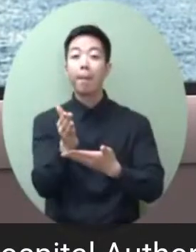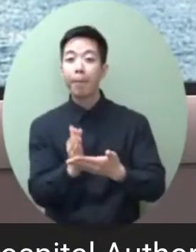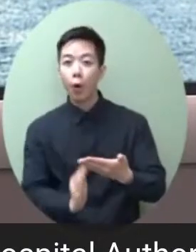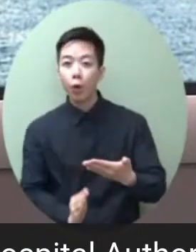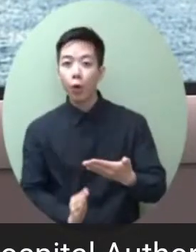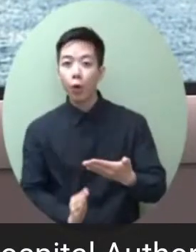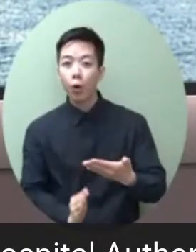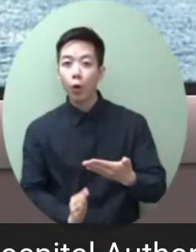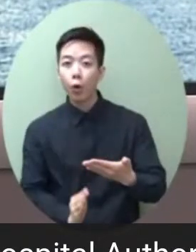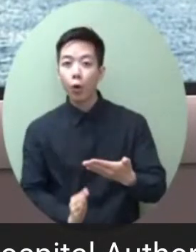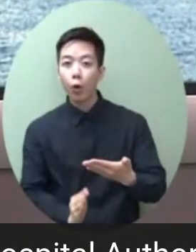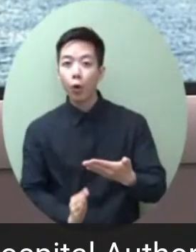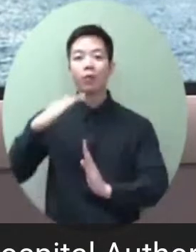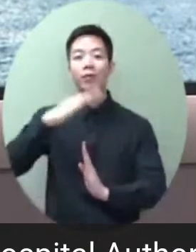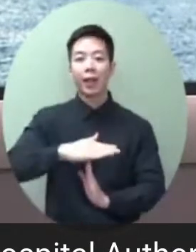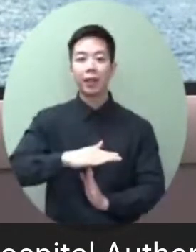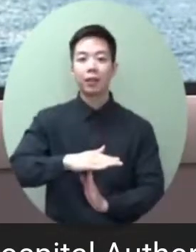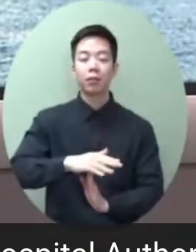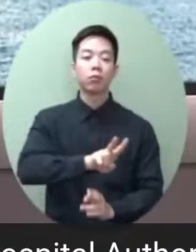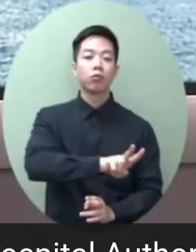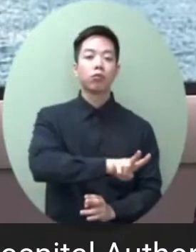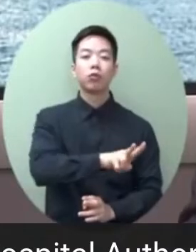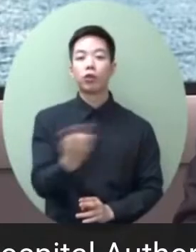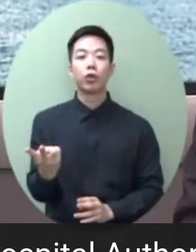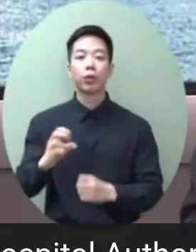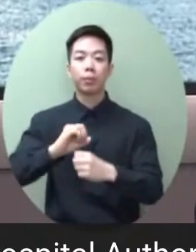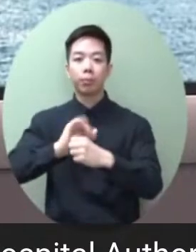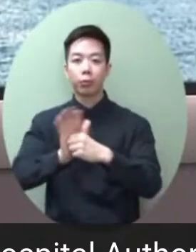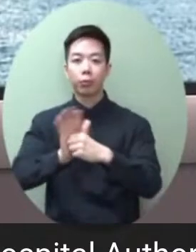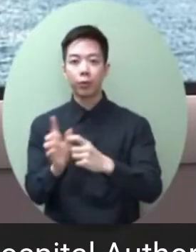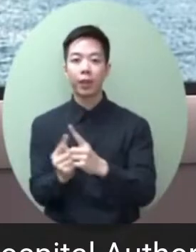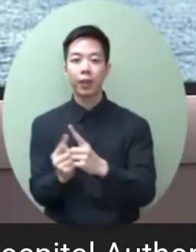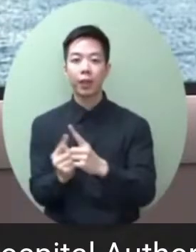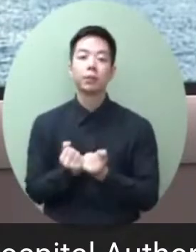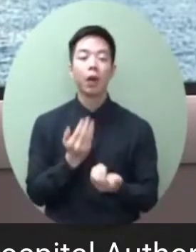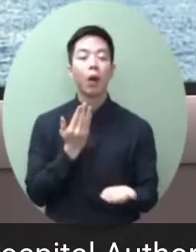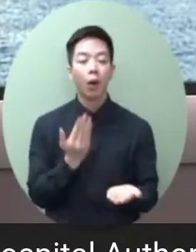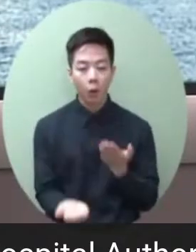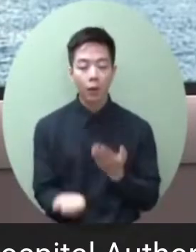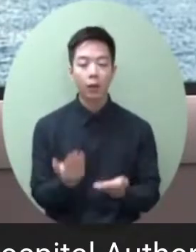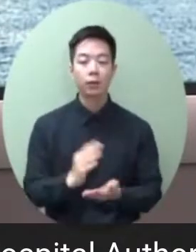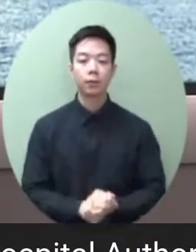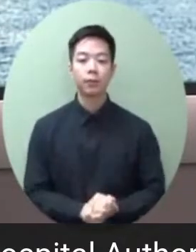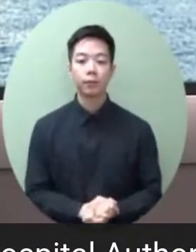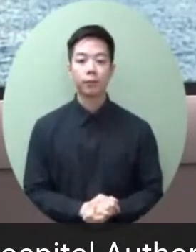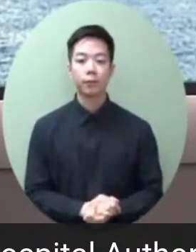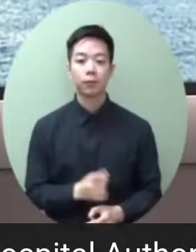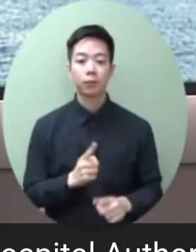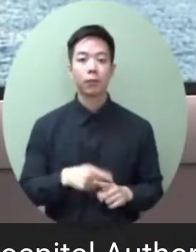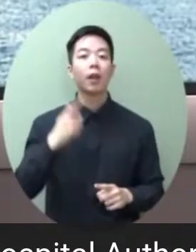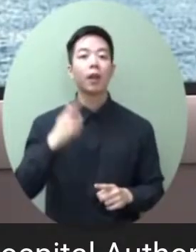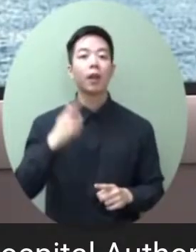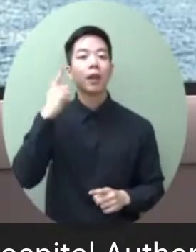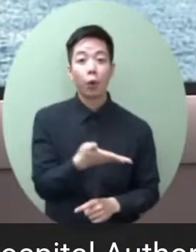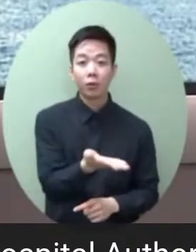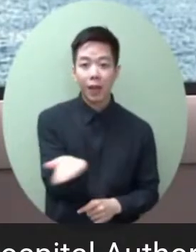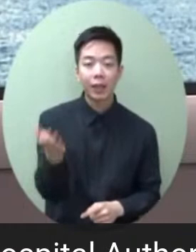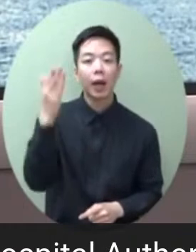some of the regular service at hospitals in order to turn some hospitals into